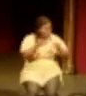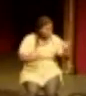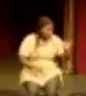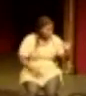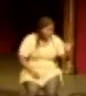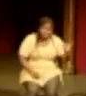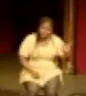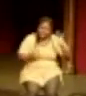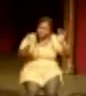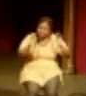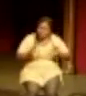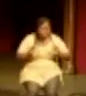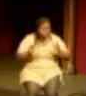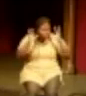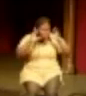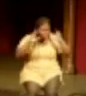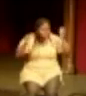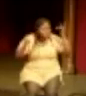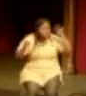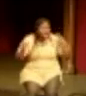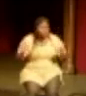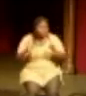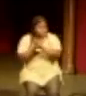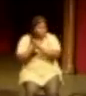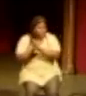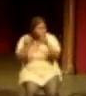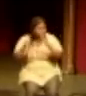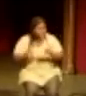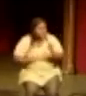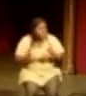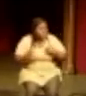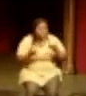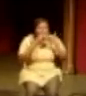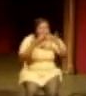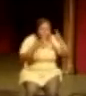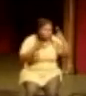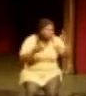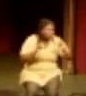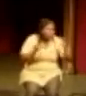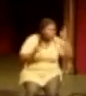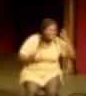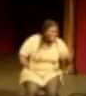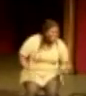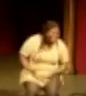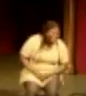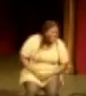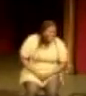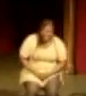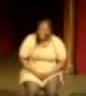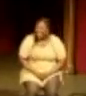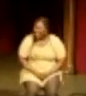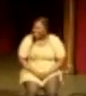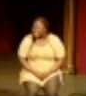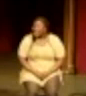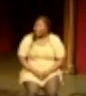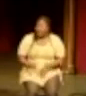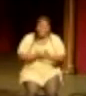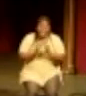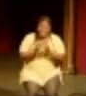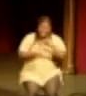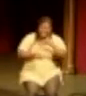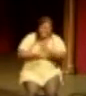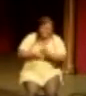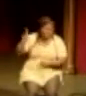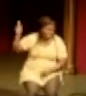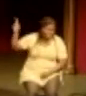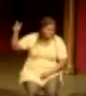for things and then all of a sudden these thank you cards start flooding in. But unbelievable job by that team. I was so